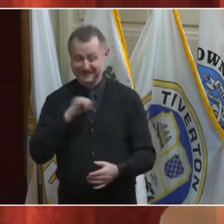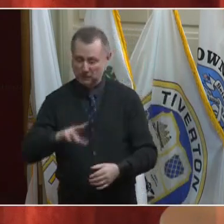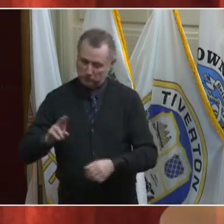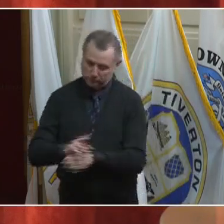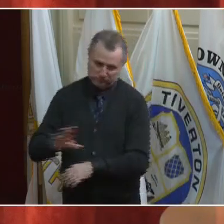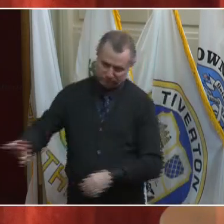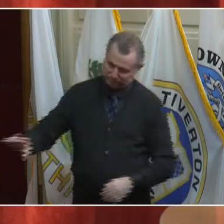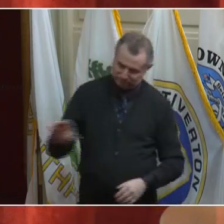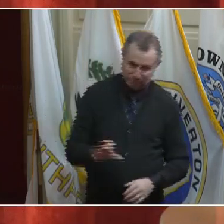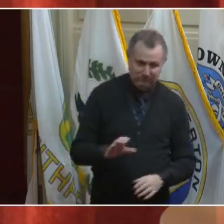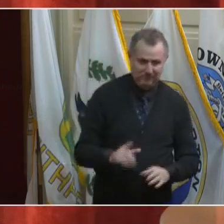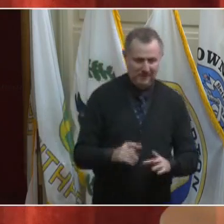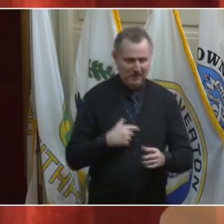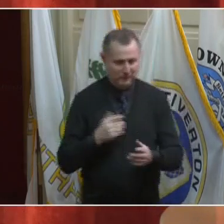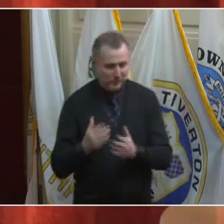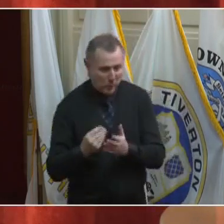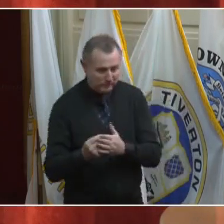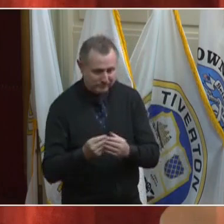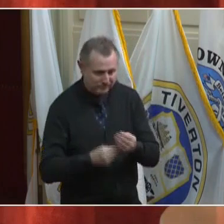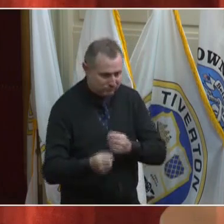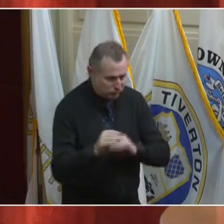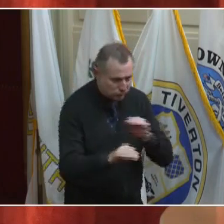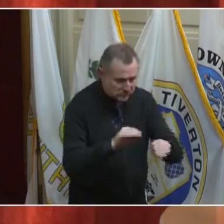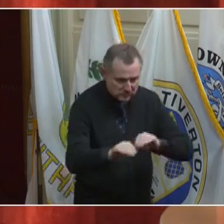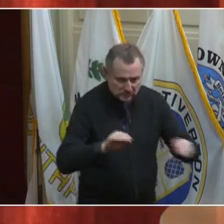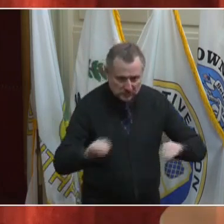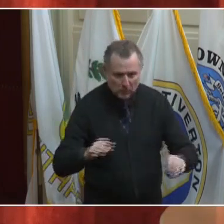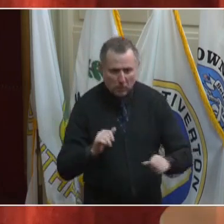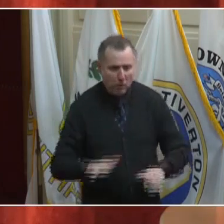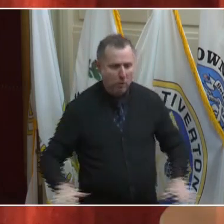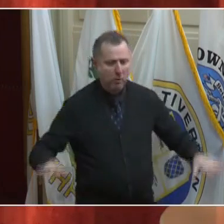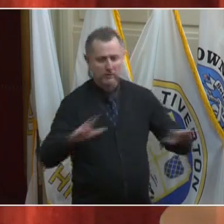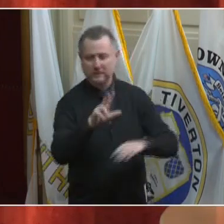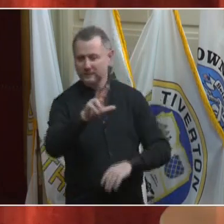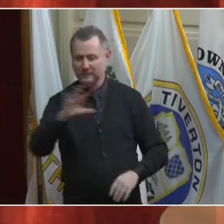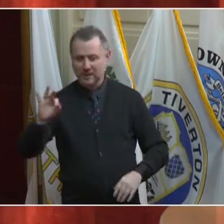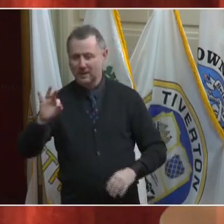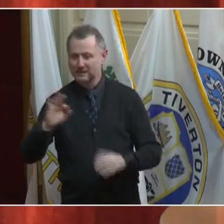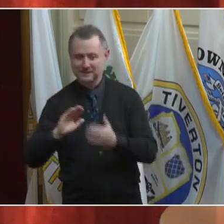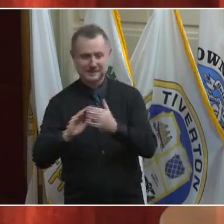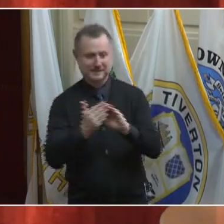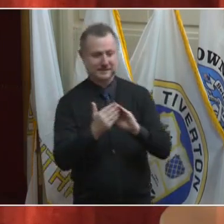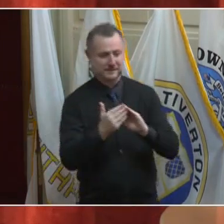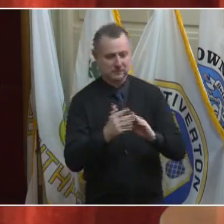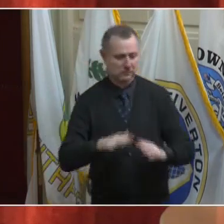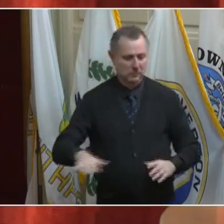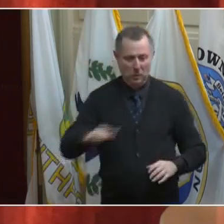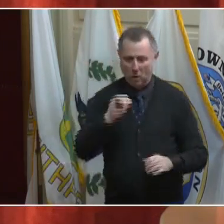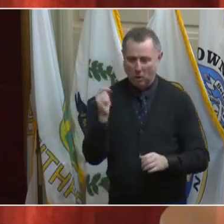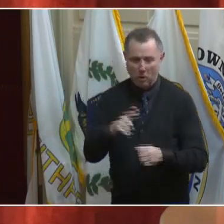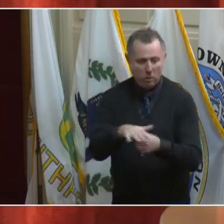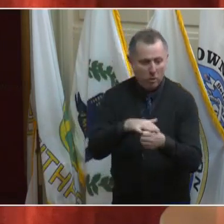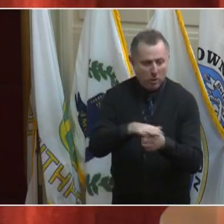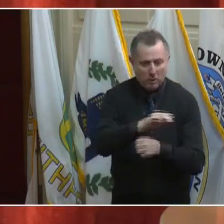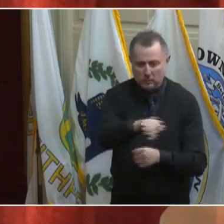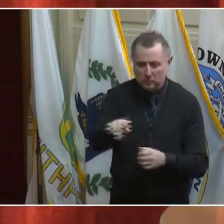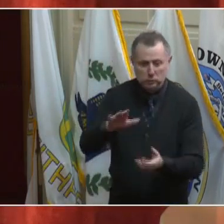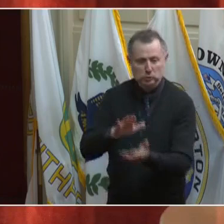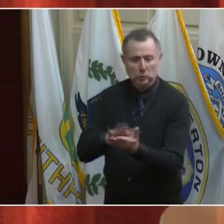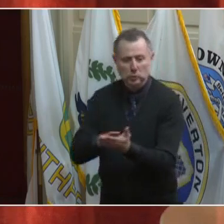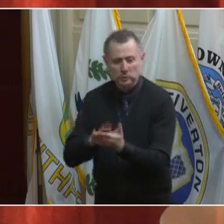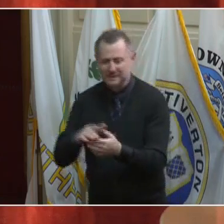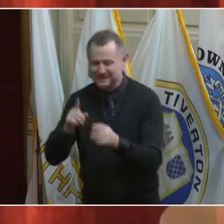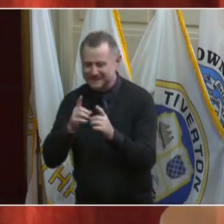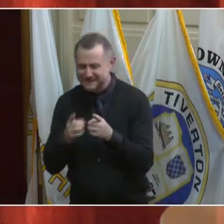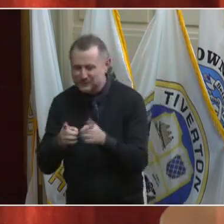them, all 39 cities and towns, all local school districts.